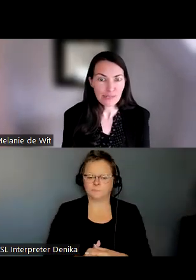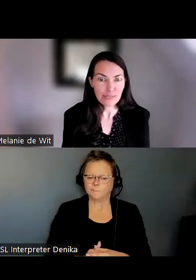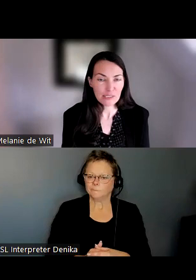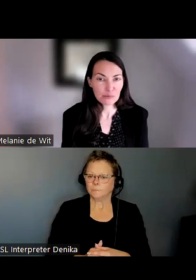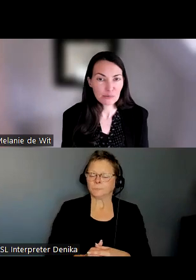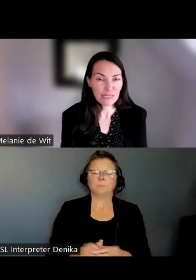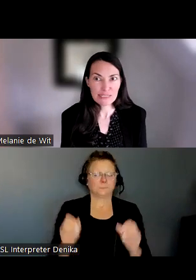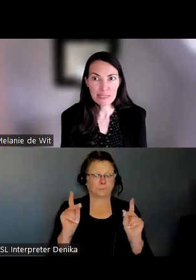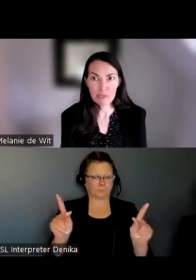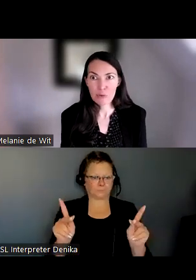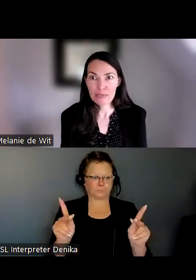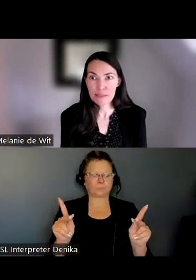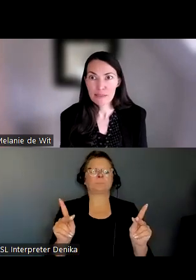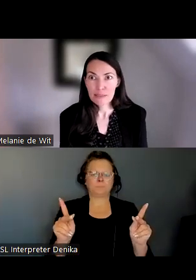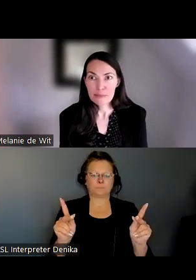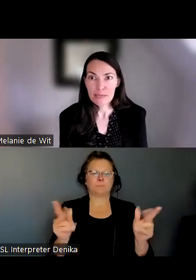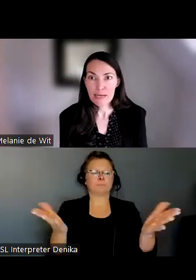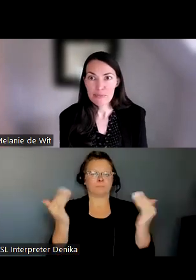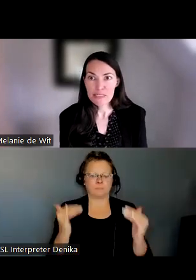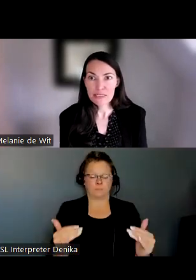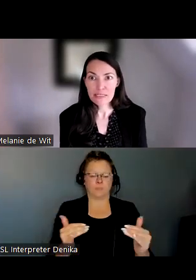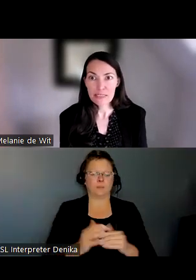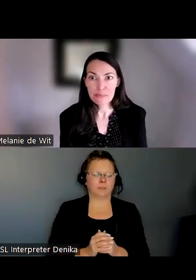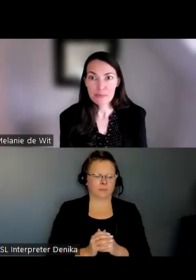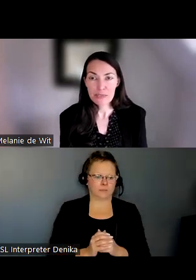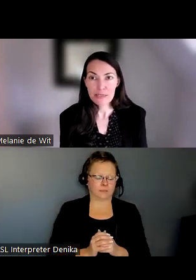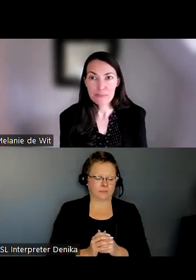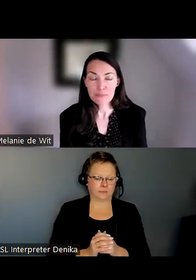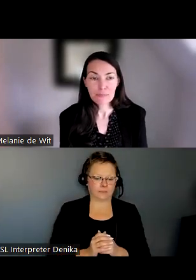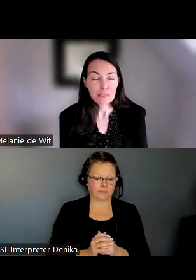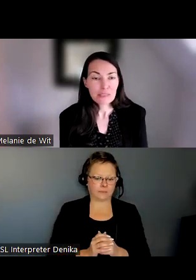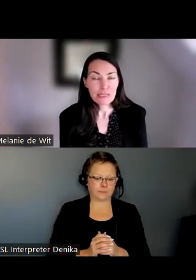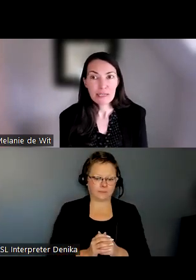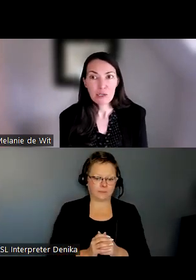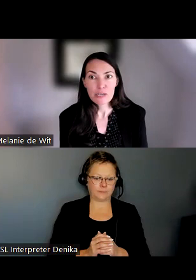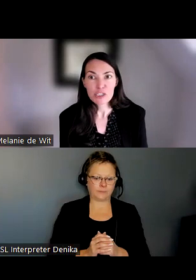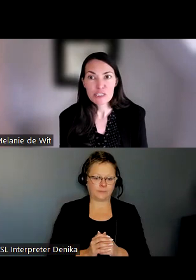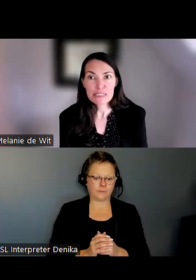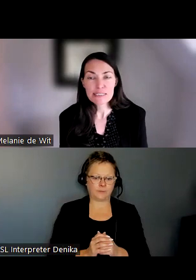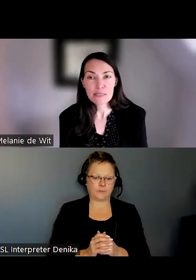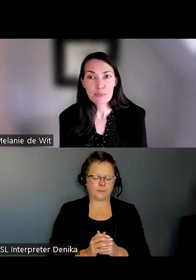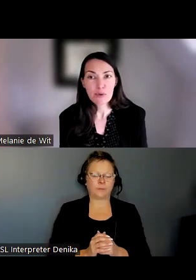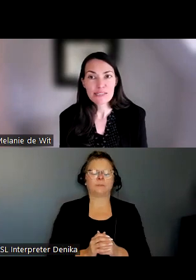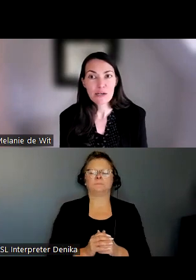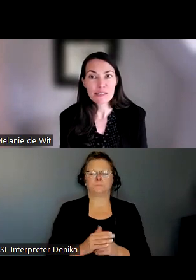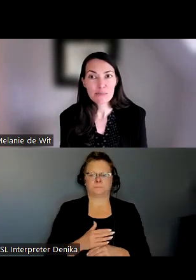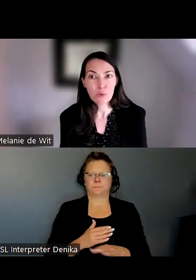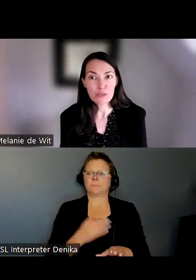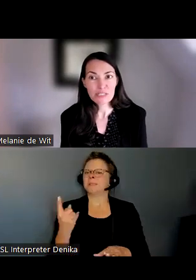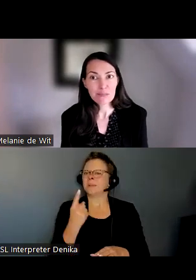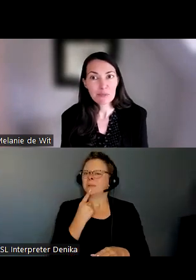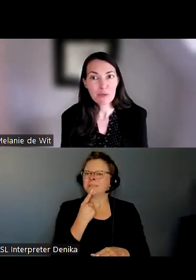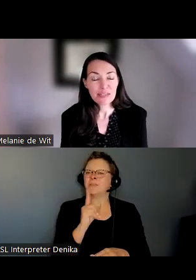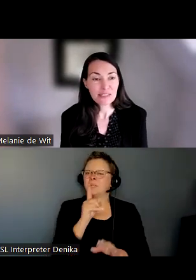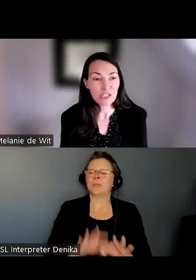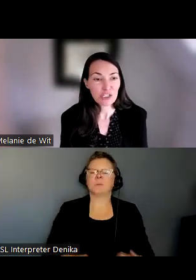All right, so let's keep going, but happy to keep taking questions. Someone points out it's important to